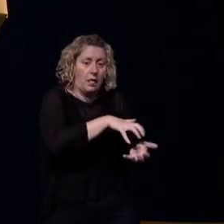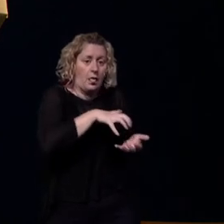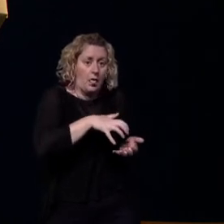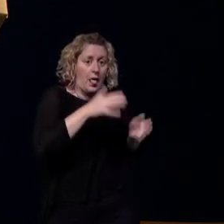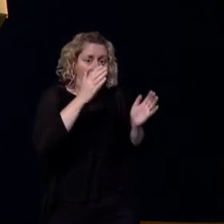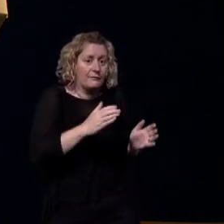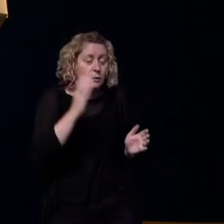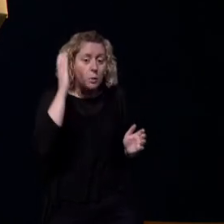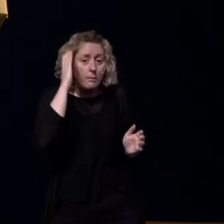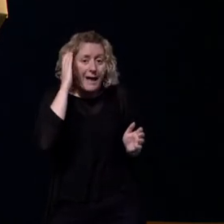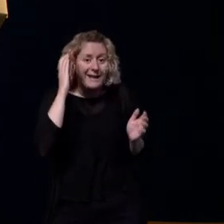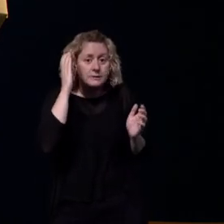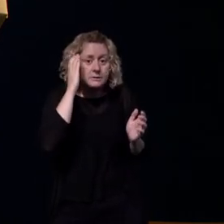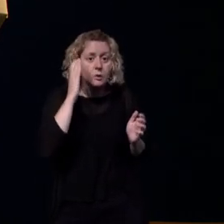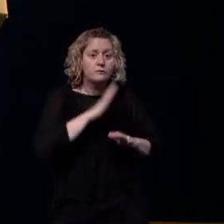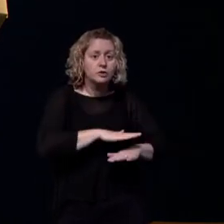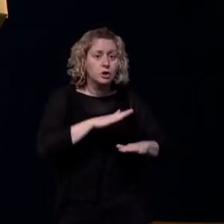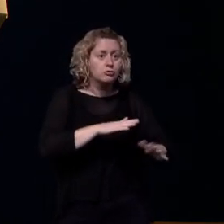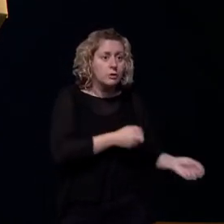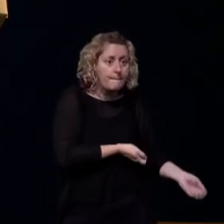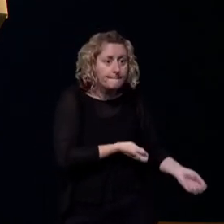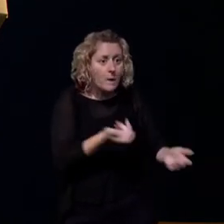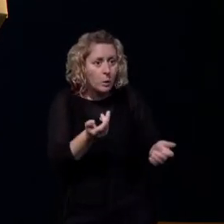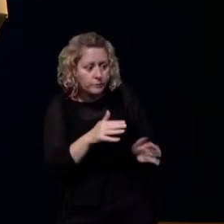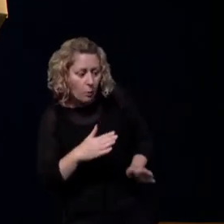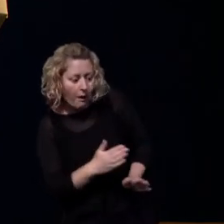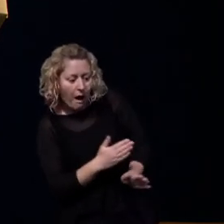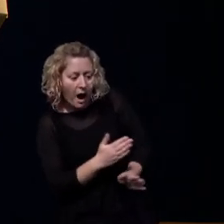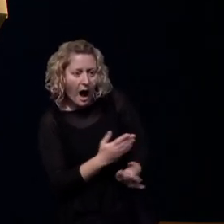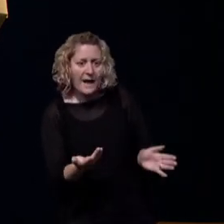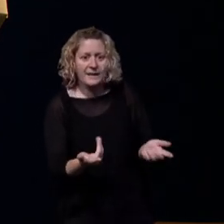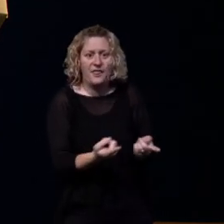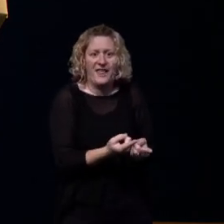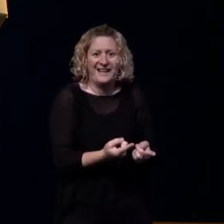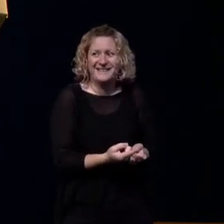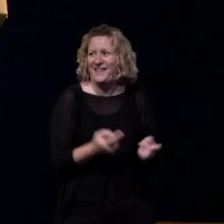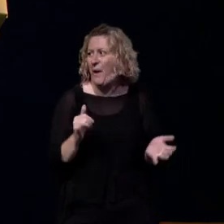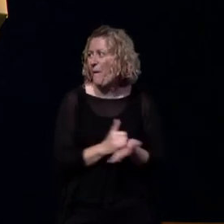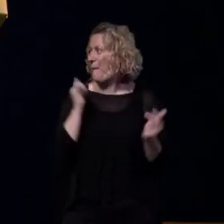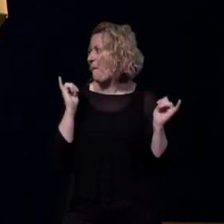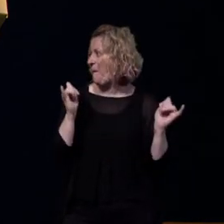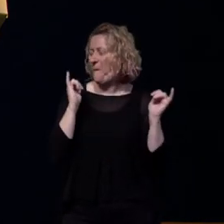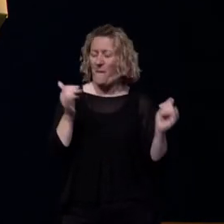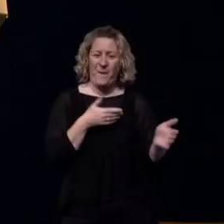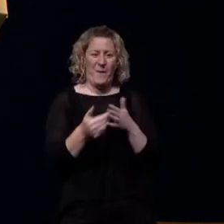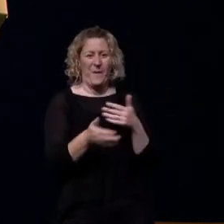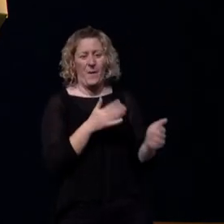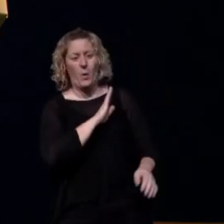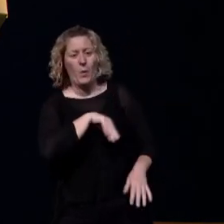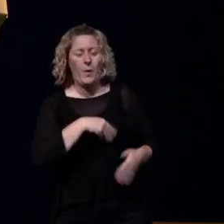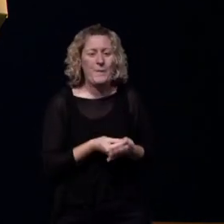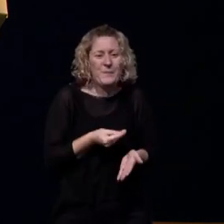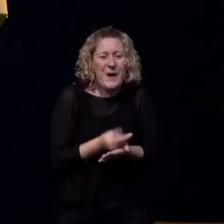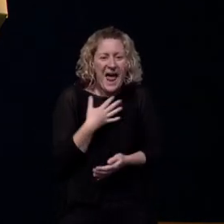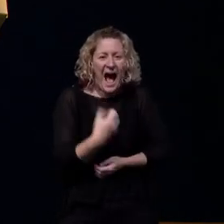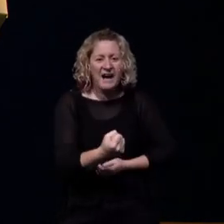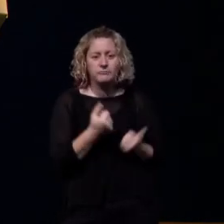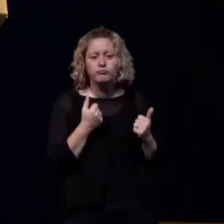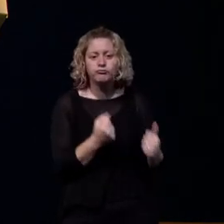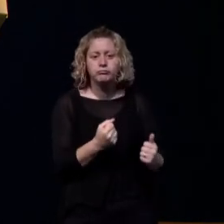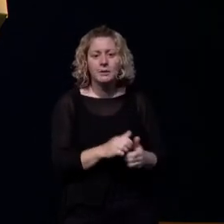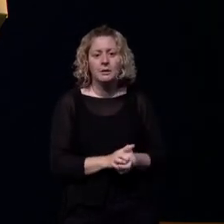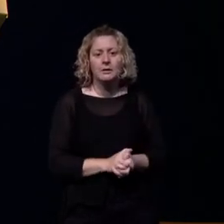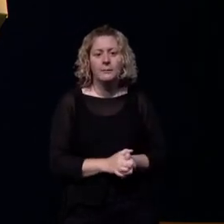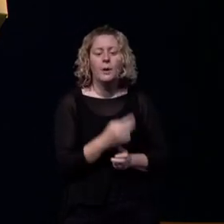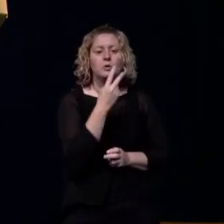moved. And such joy as they think of what they've sorted out. And then 2 days later, in the